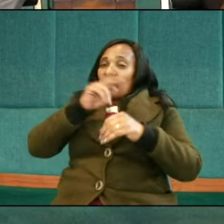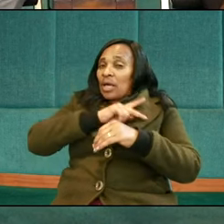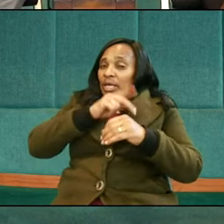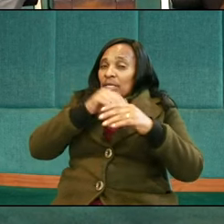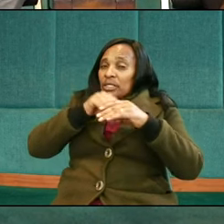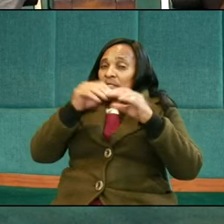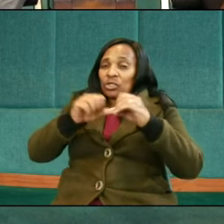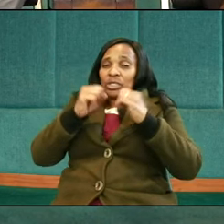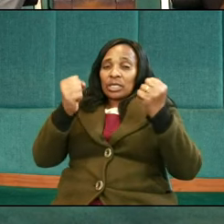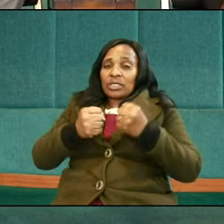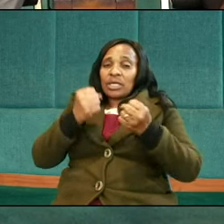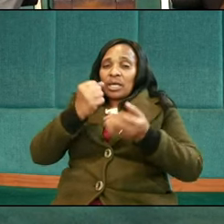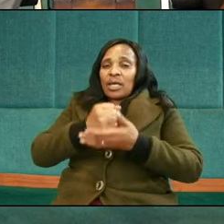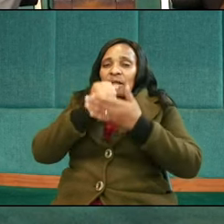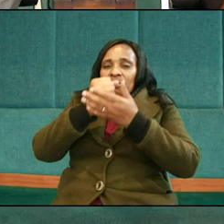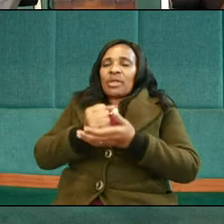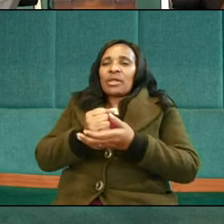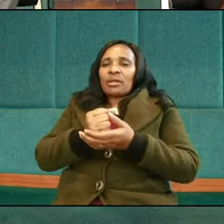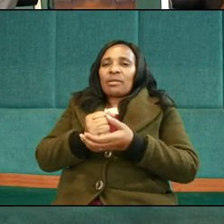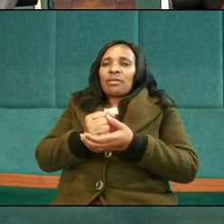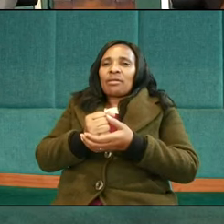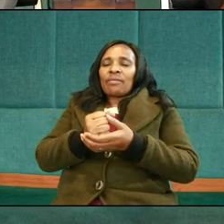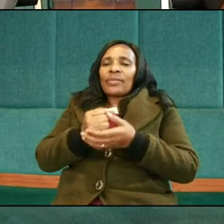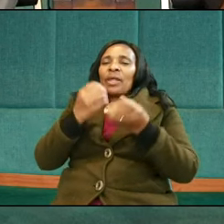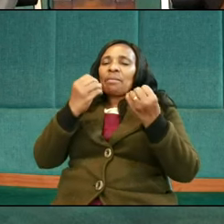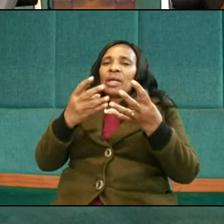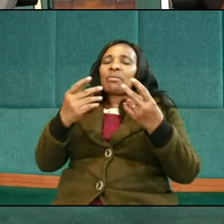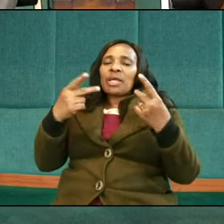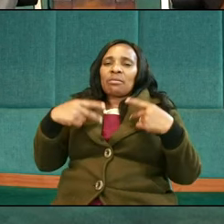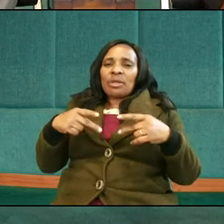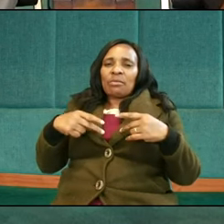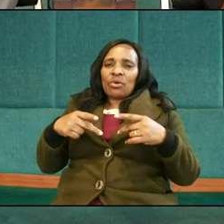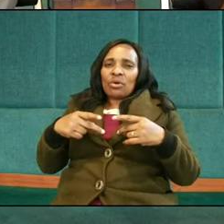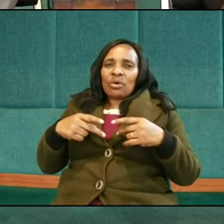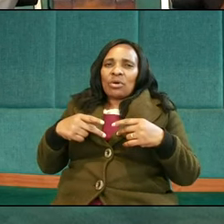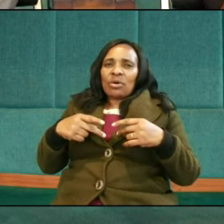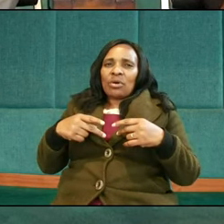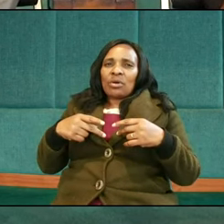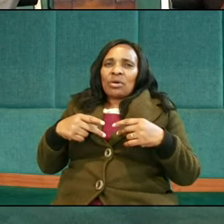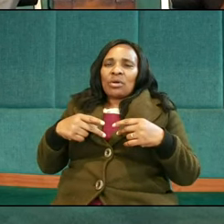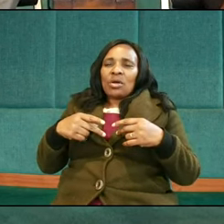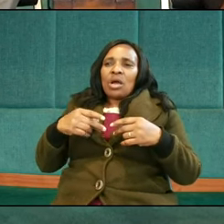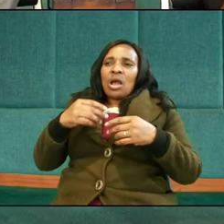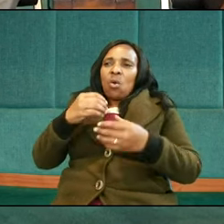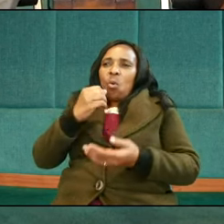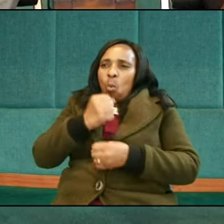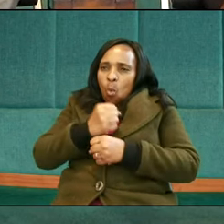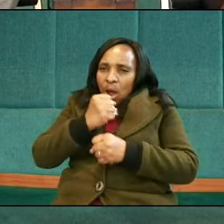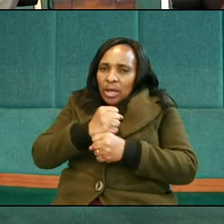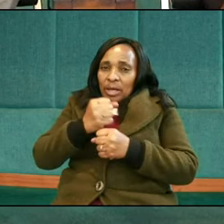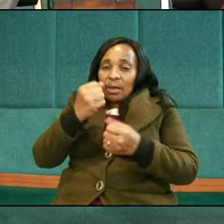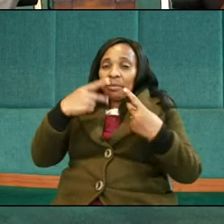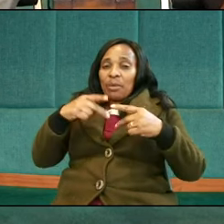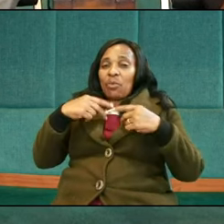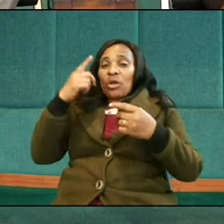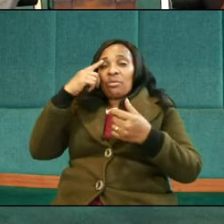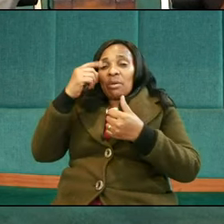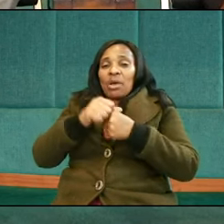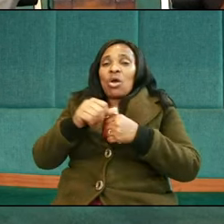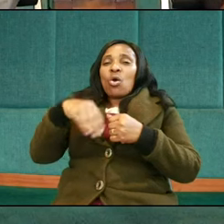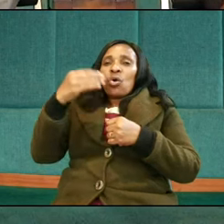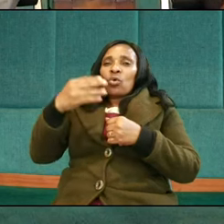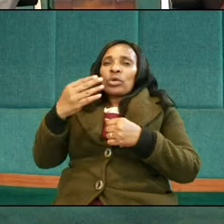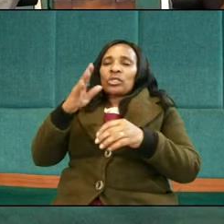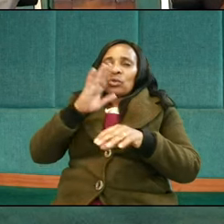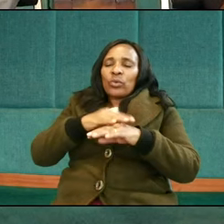and helping do many chores, people will remember you, because people will always